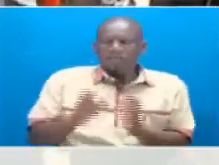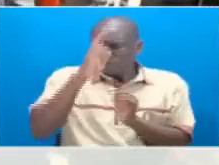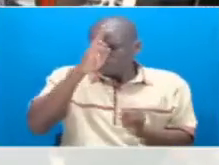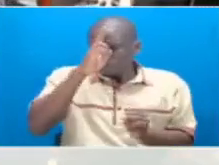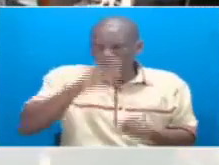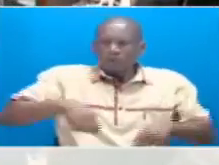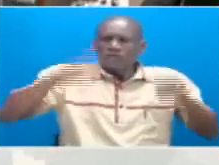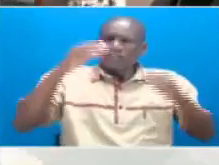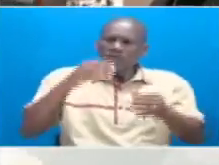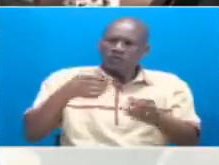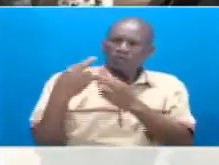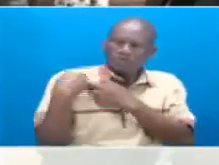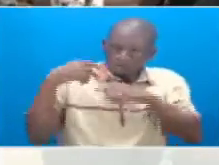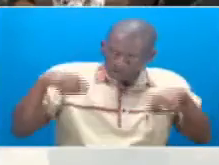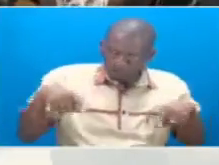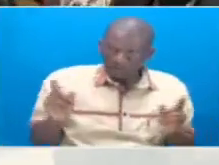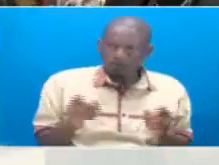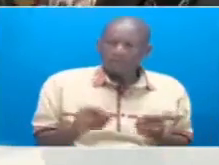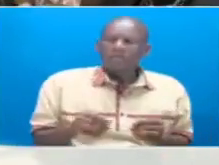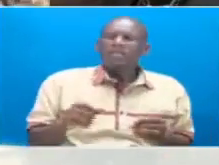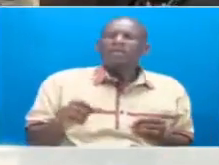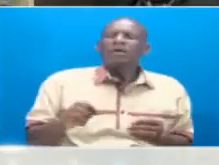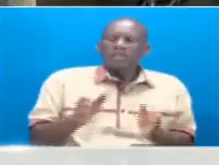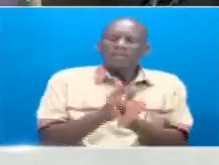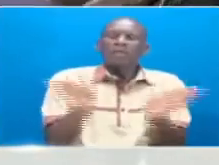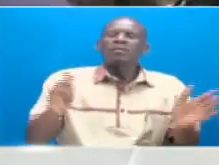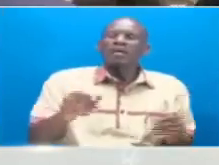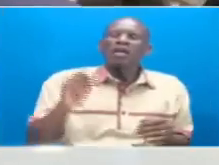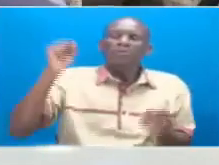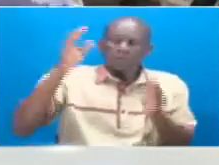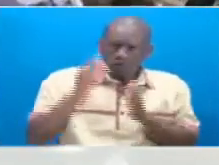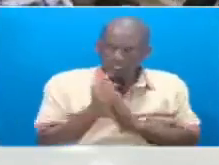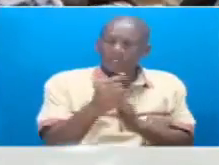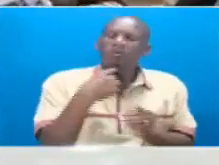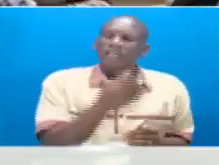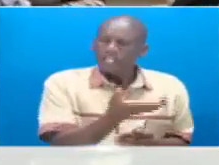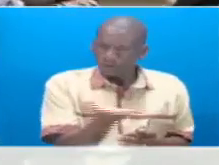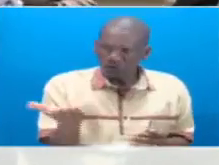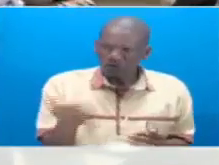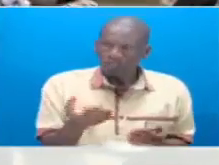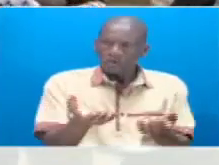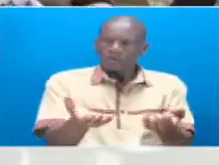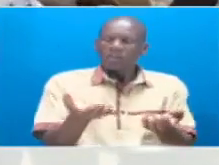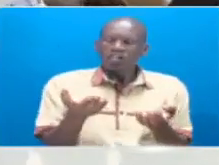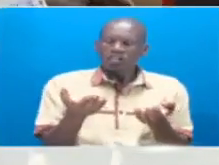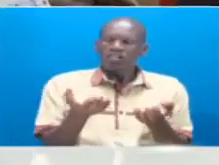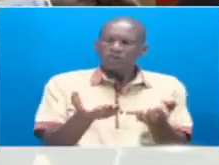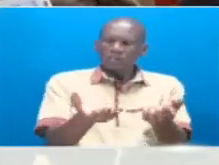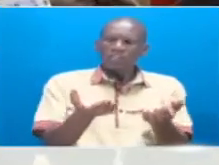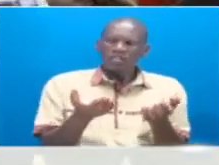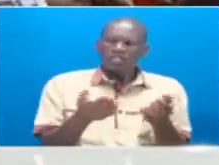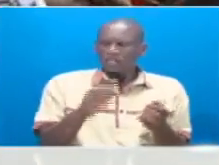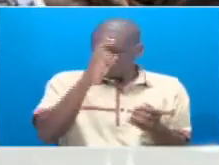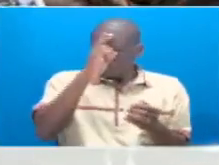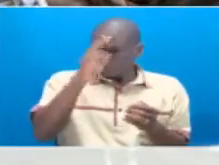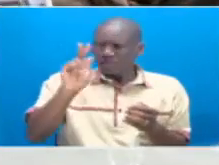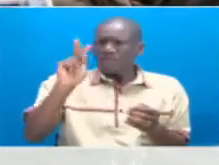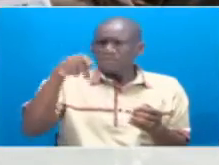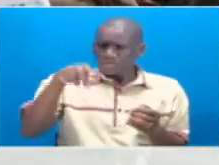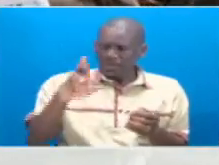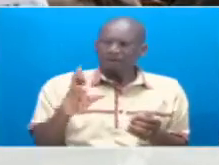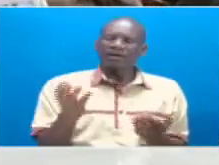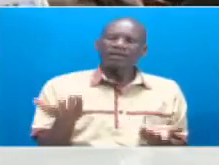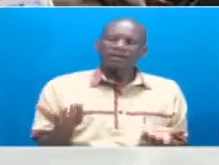areas, wananchi themselves and even their political leaders tell you we need a deployment of police reservists.